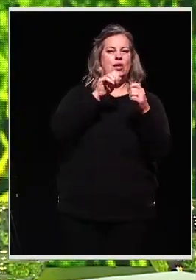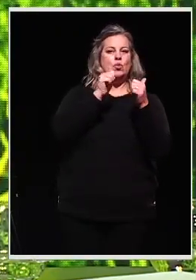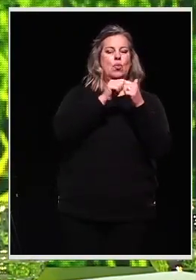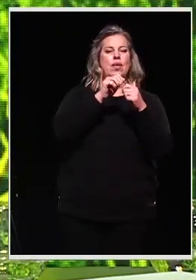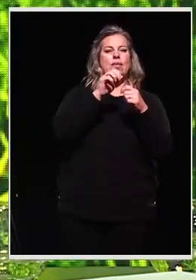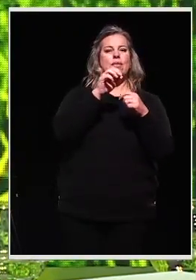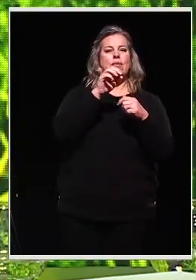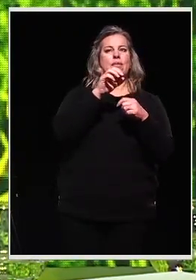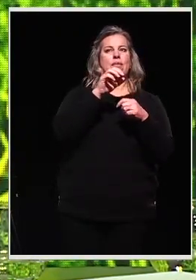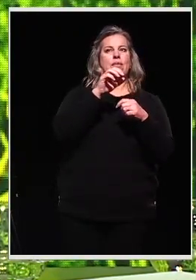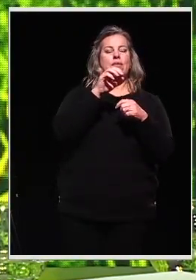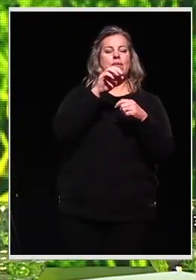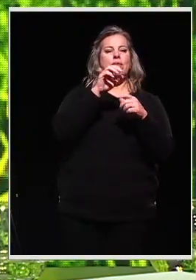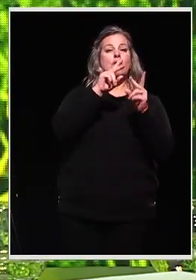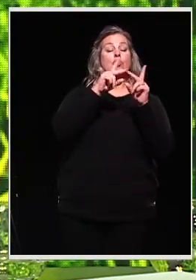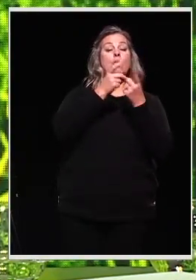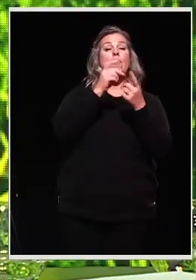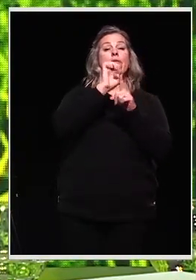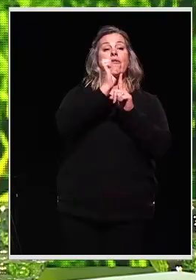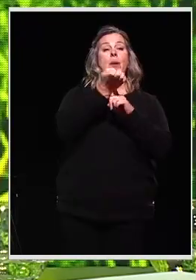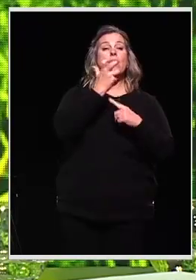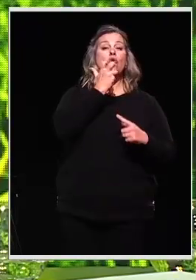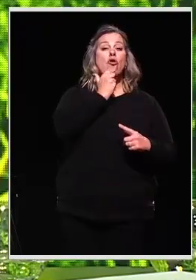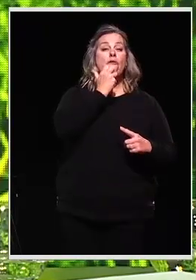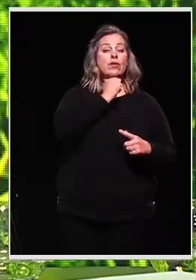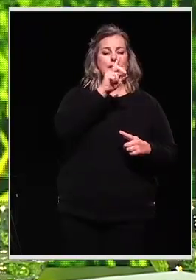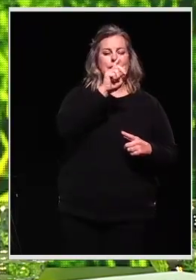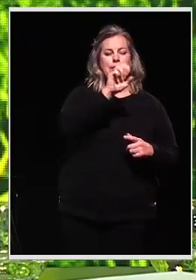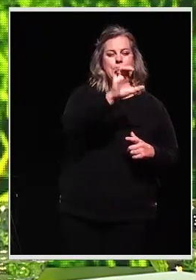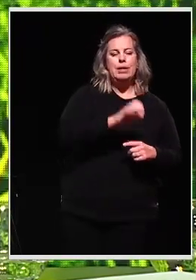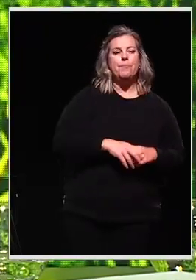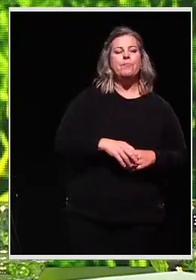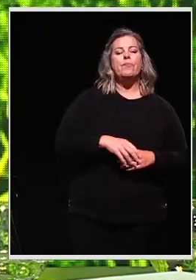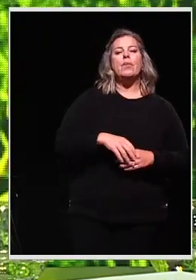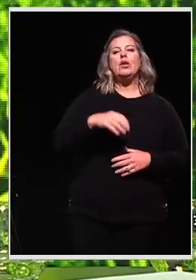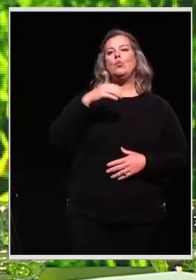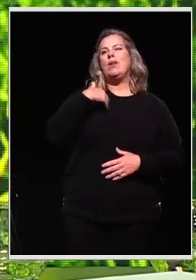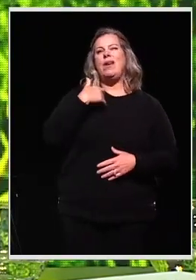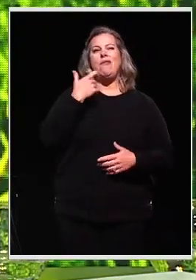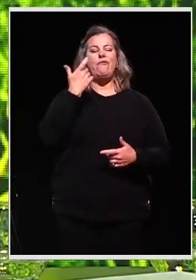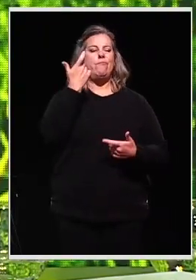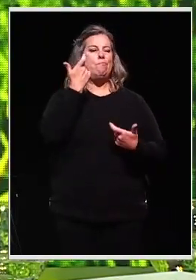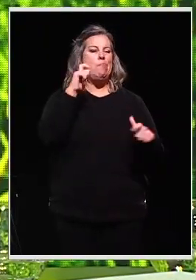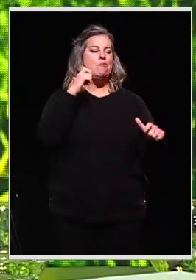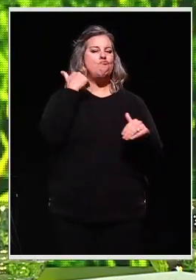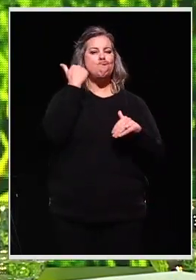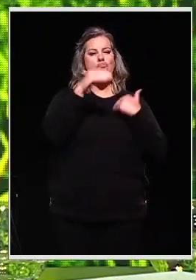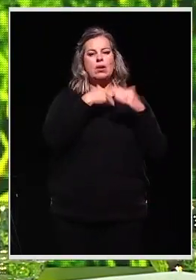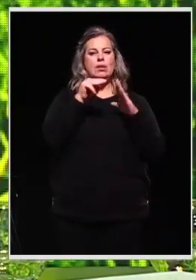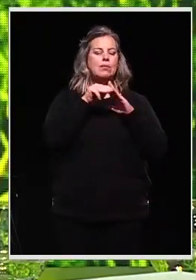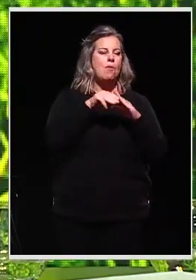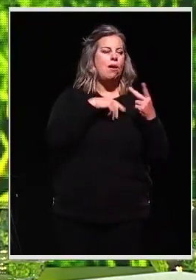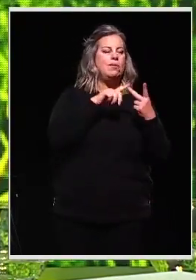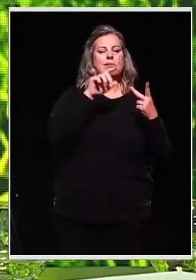Environmental Conservation. And we have computer scientists using large language processing models, AI, machine